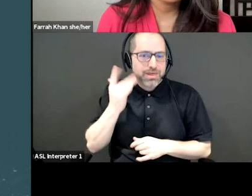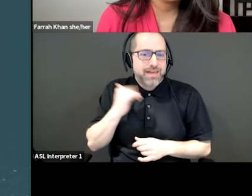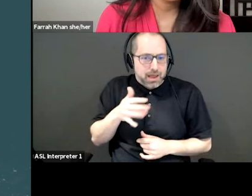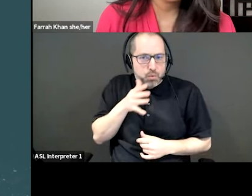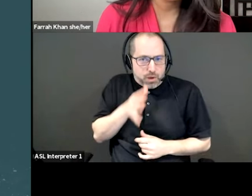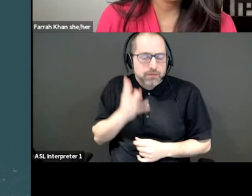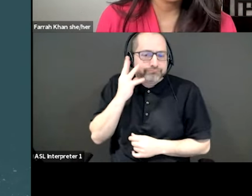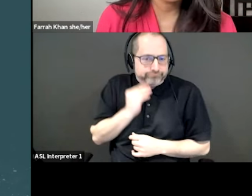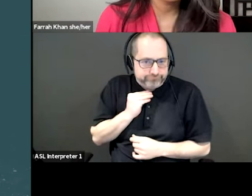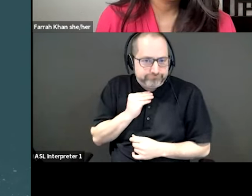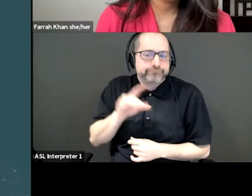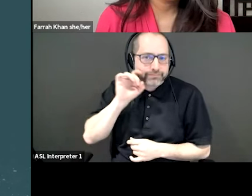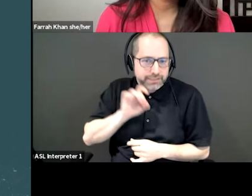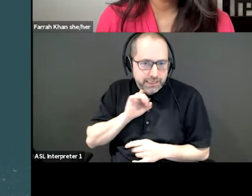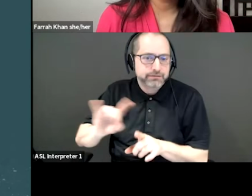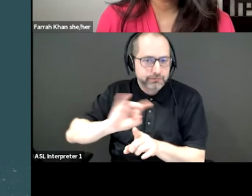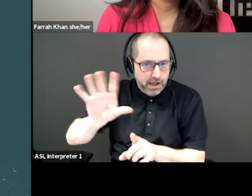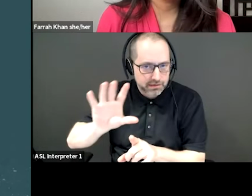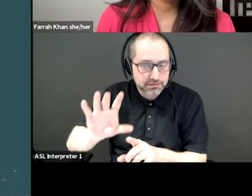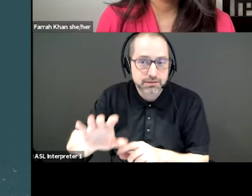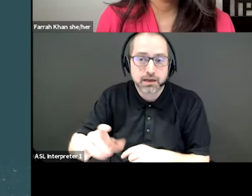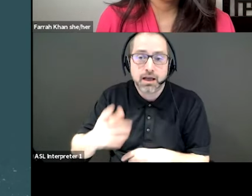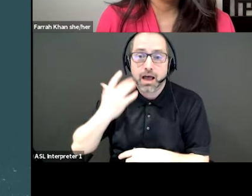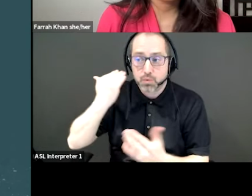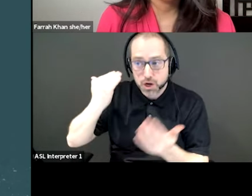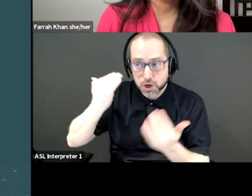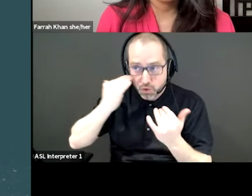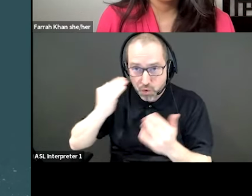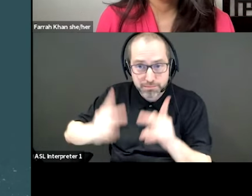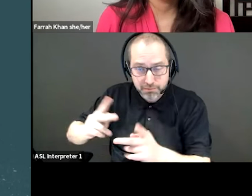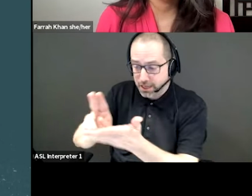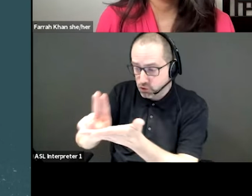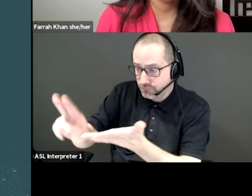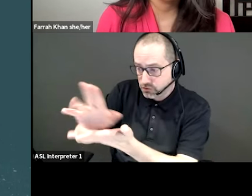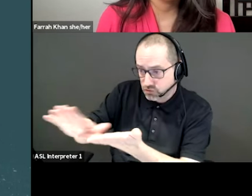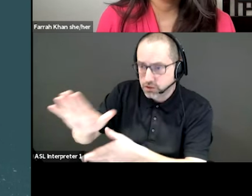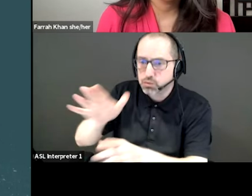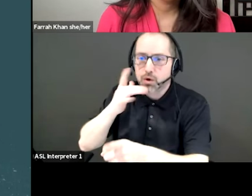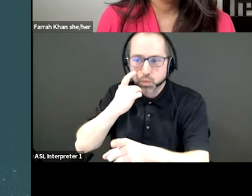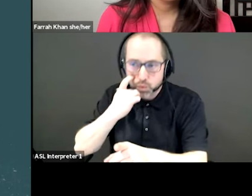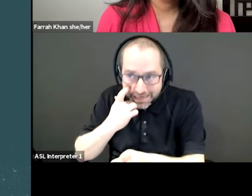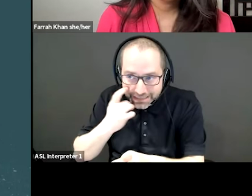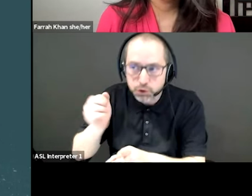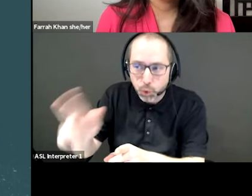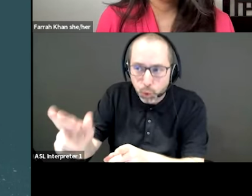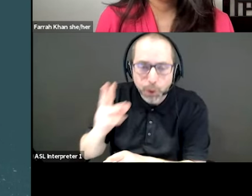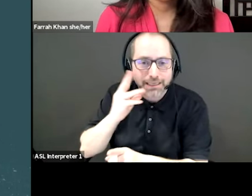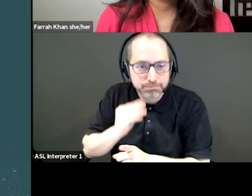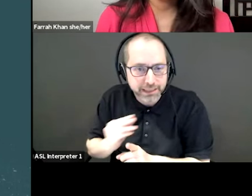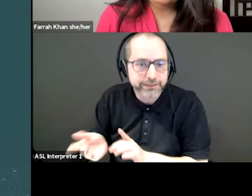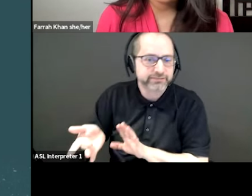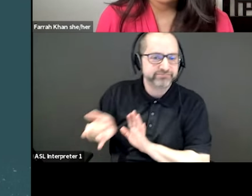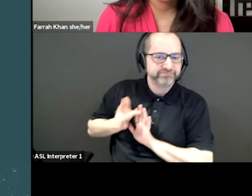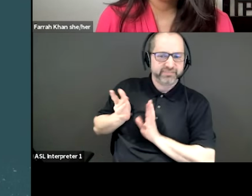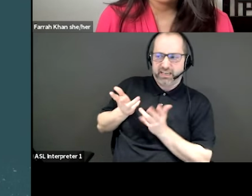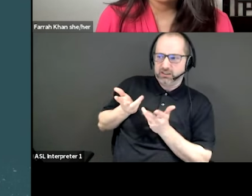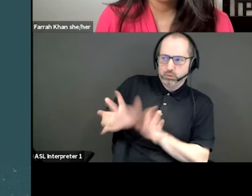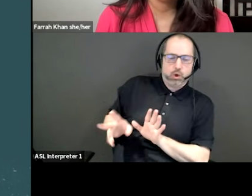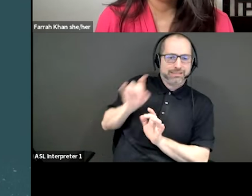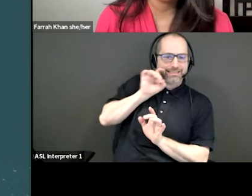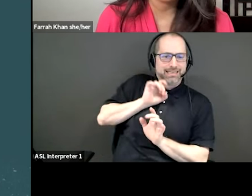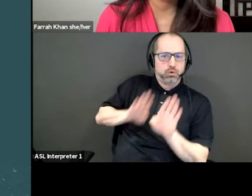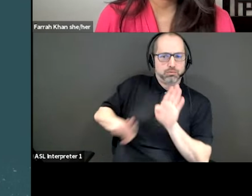at Canadian post-secondary either witness or experience some form of unwanted sexual behaviors in a post-secondary setting, either on campus,